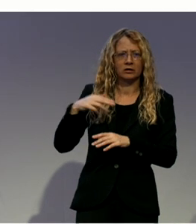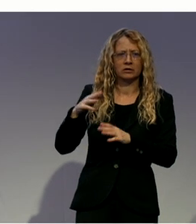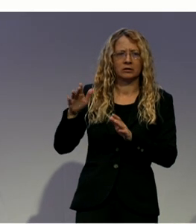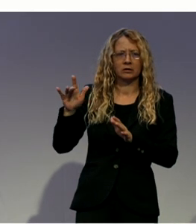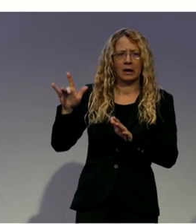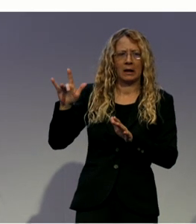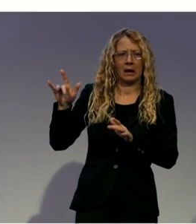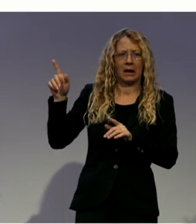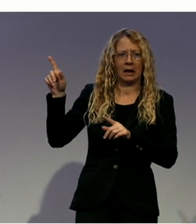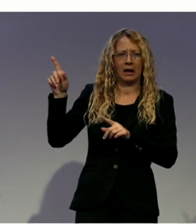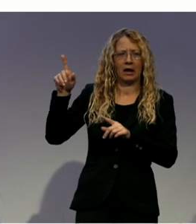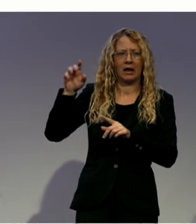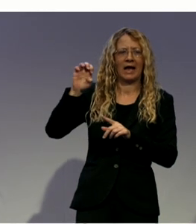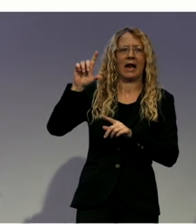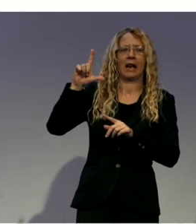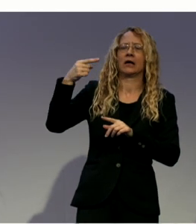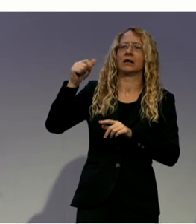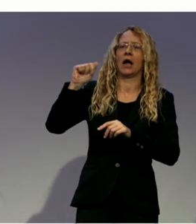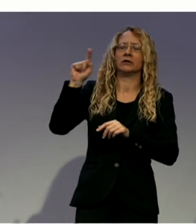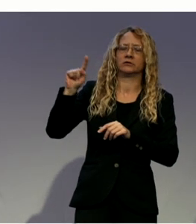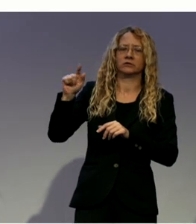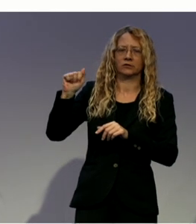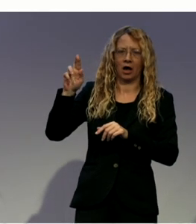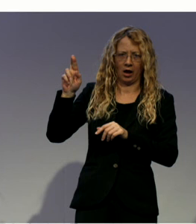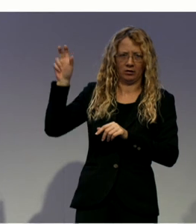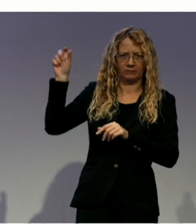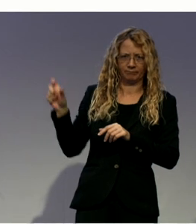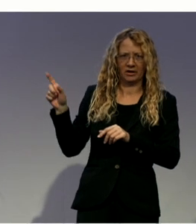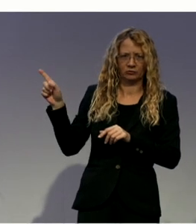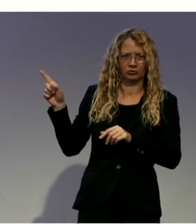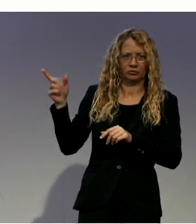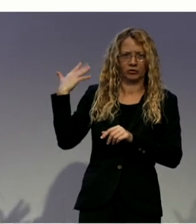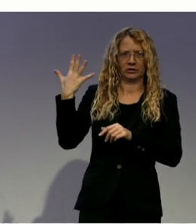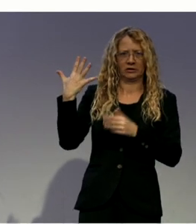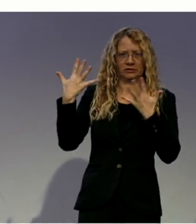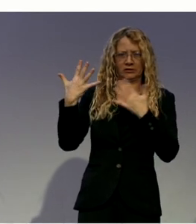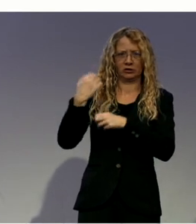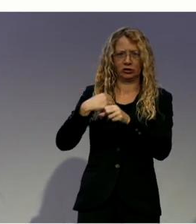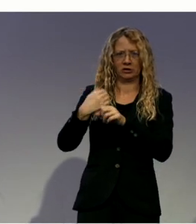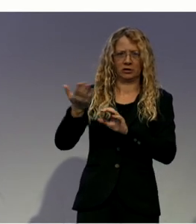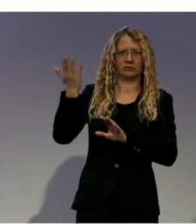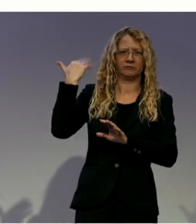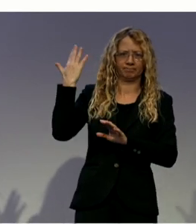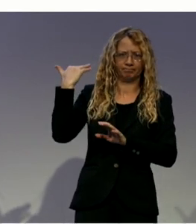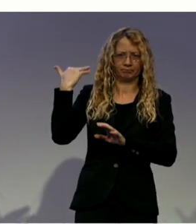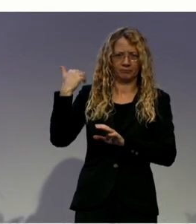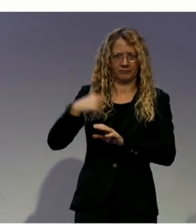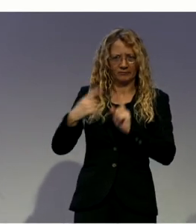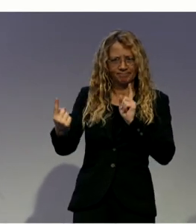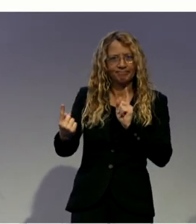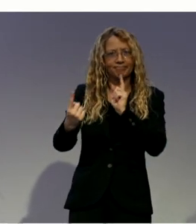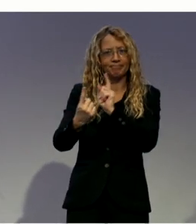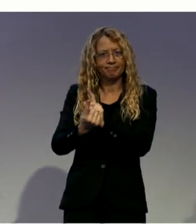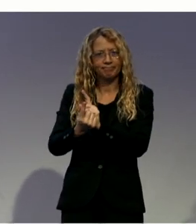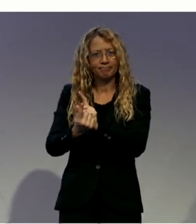Okay, Mahmoud Al-Ghazar, we met him 3 years ago. Mahmoud Al-Ghazar was 125 kilograms, and he was applying for a